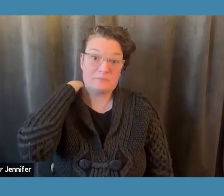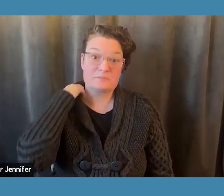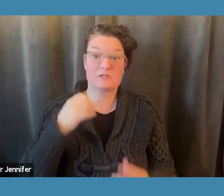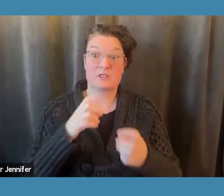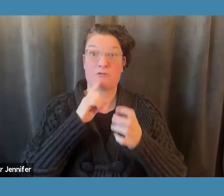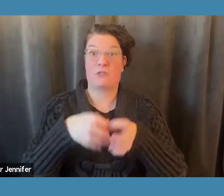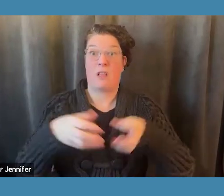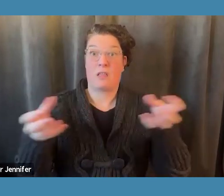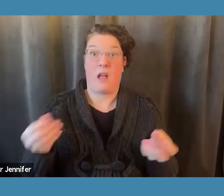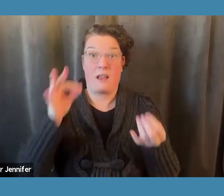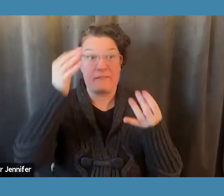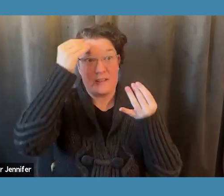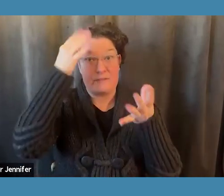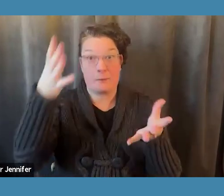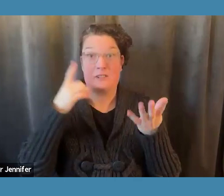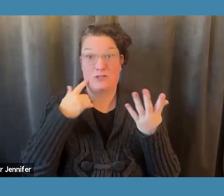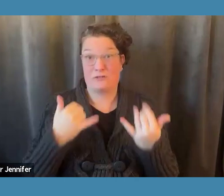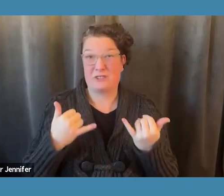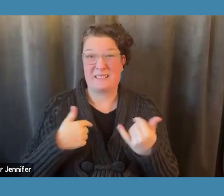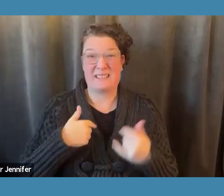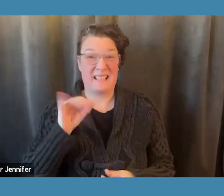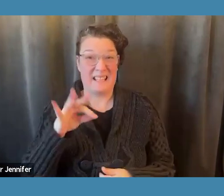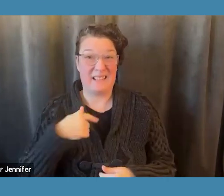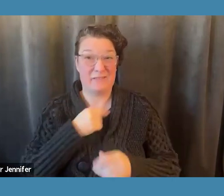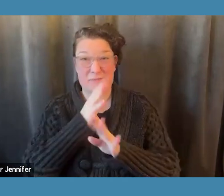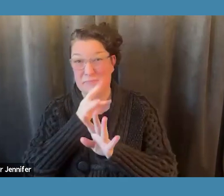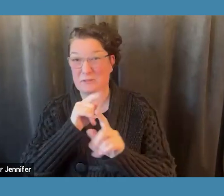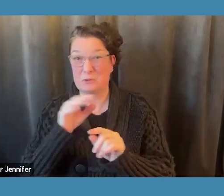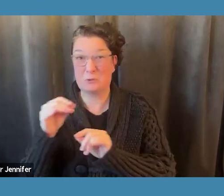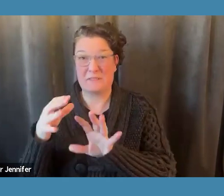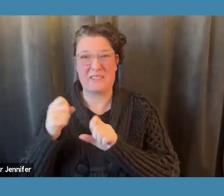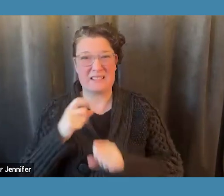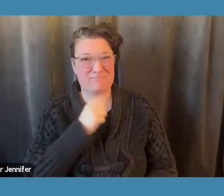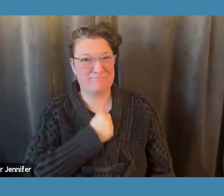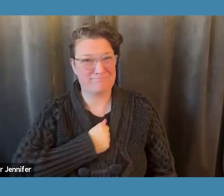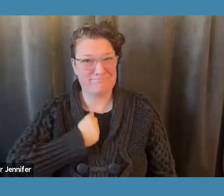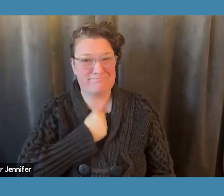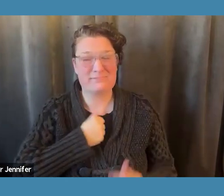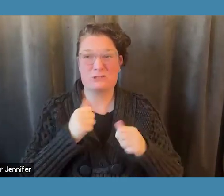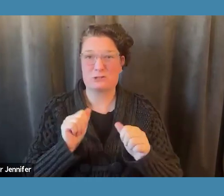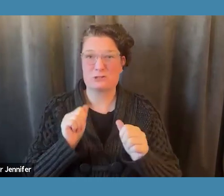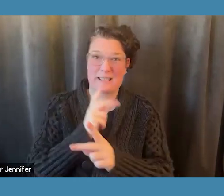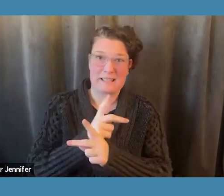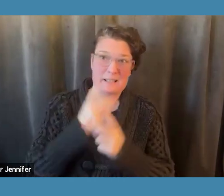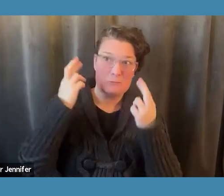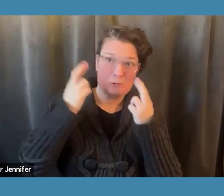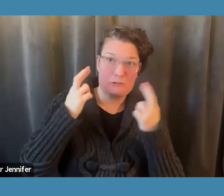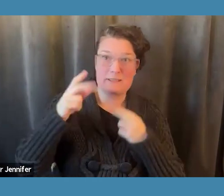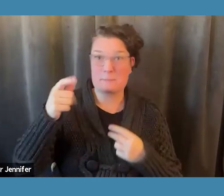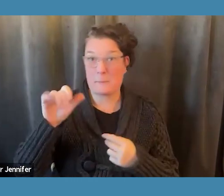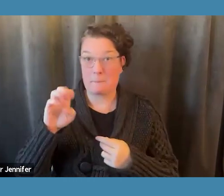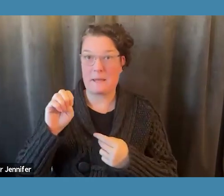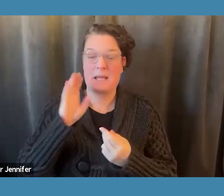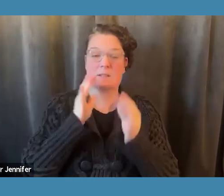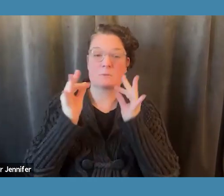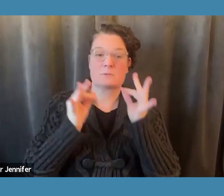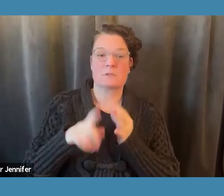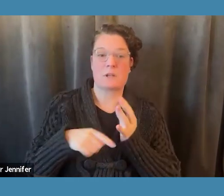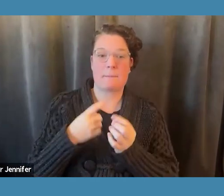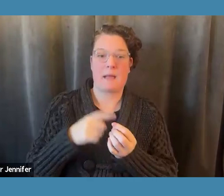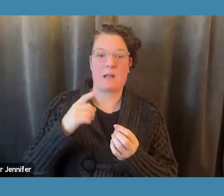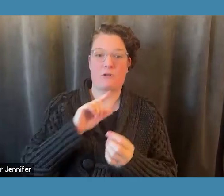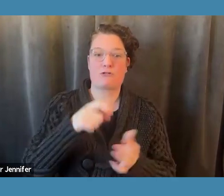of information packed in, so I apologize if I go quickly, but I will try to keep it reasonable. We're going to learn about the